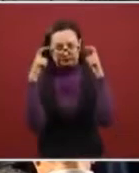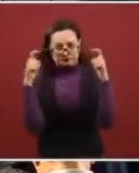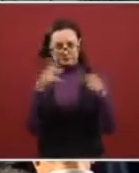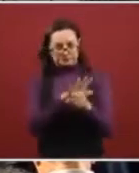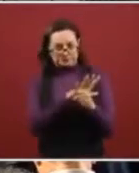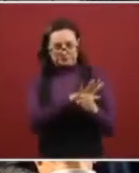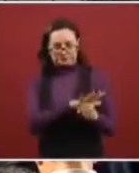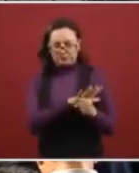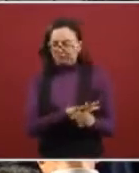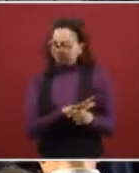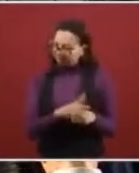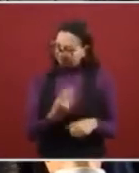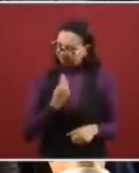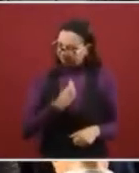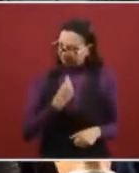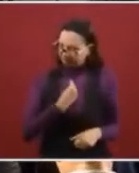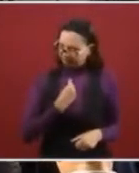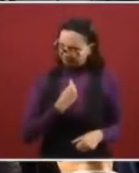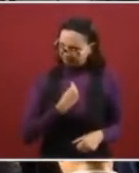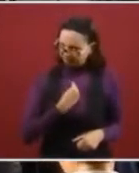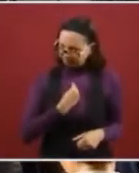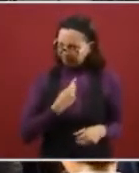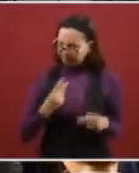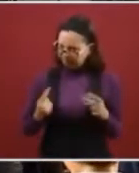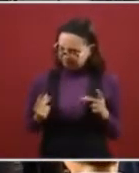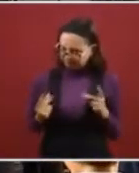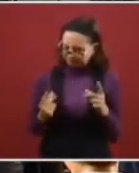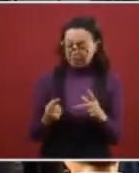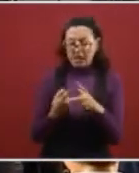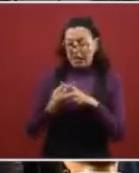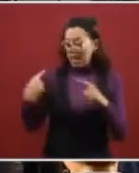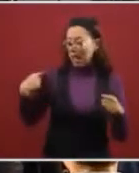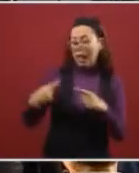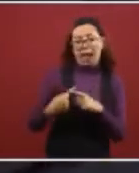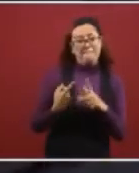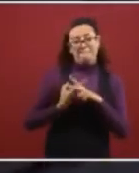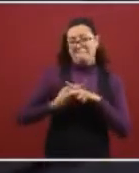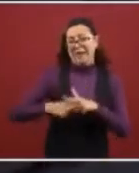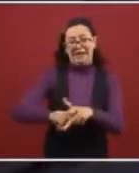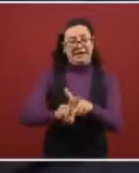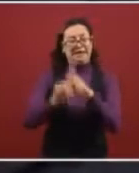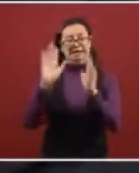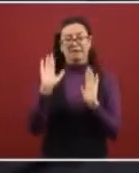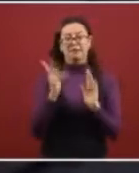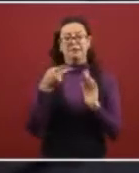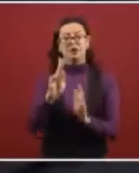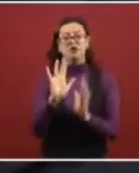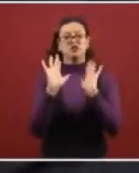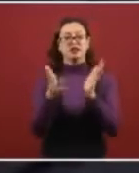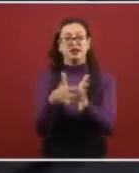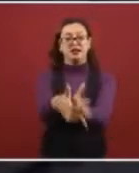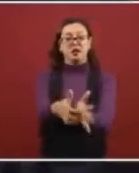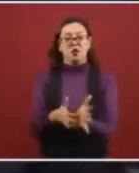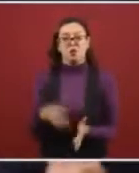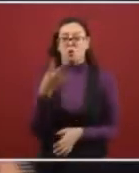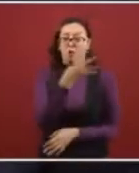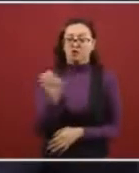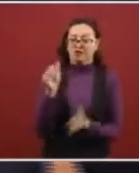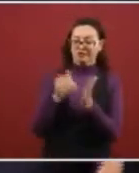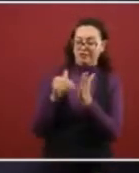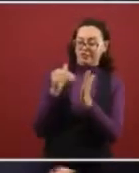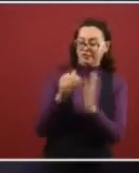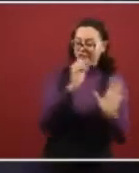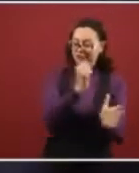estamos empezando, pero ya nos ahorramos 400 millones. Beginning, but we've already saved 400 million. Claro que los que tenían